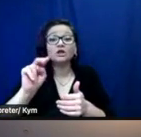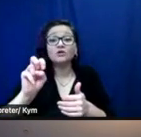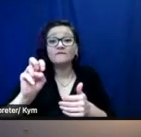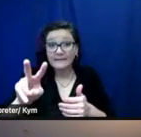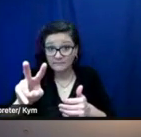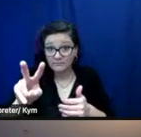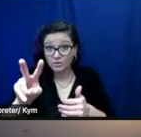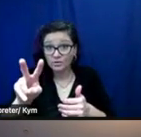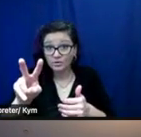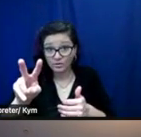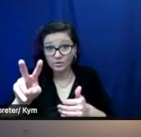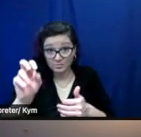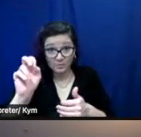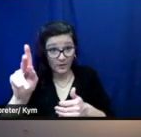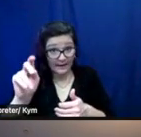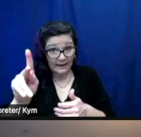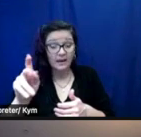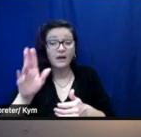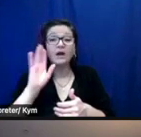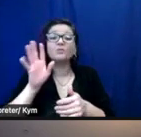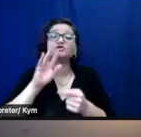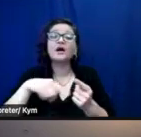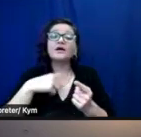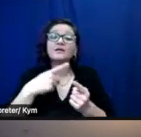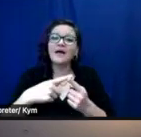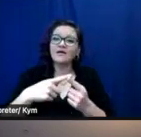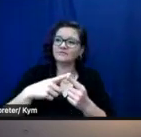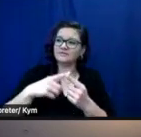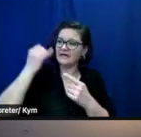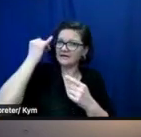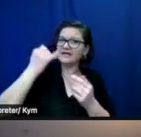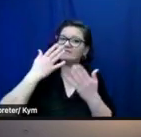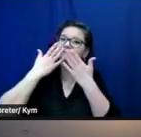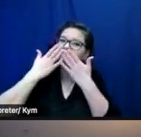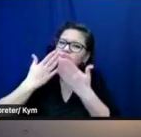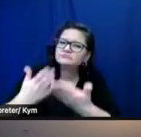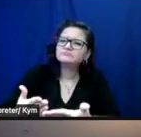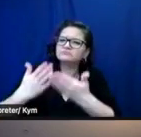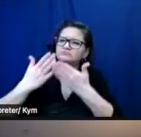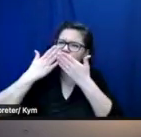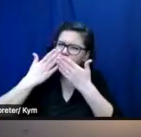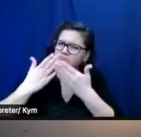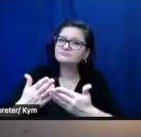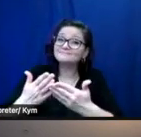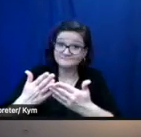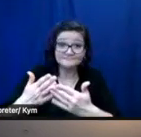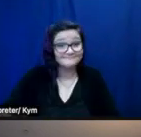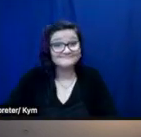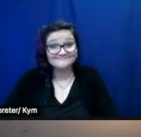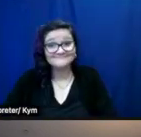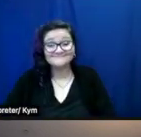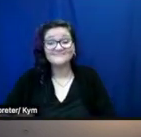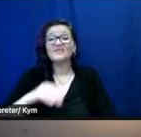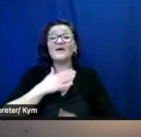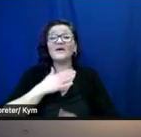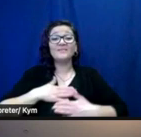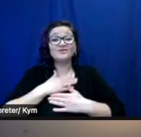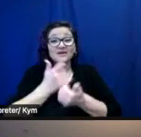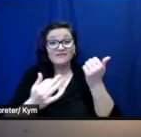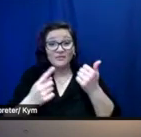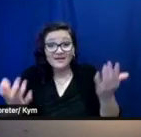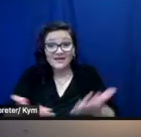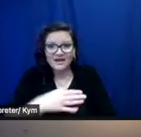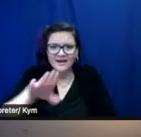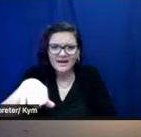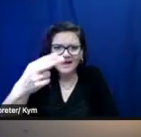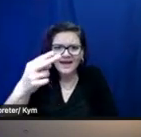about being thankful and giving thanks. So I appreciate everyone being on the call today. Harold, I haven't heard you all day today.